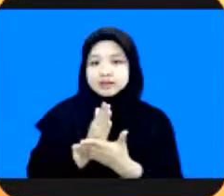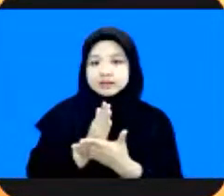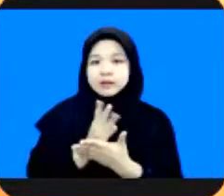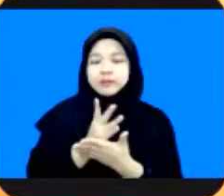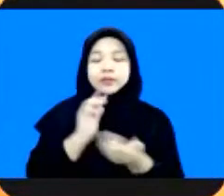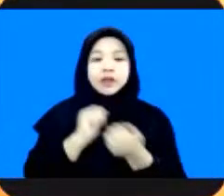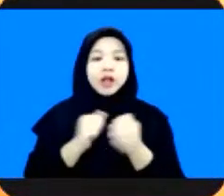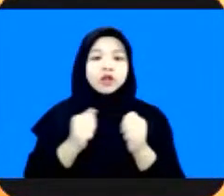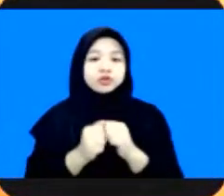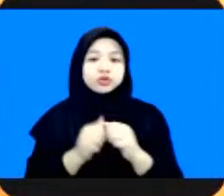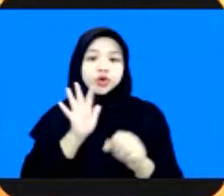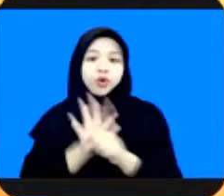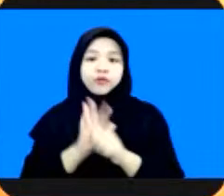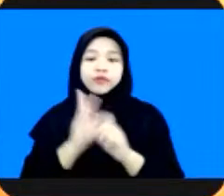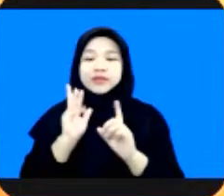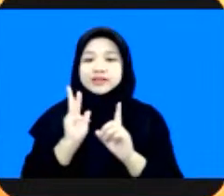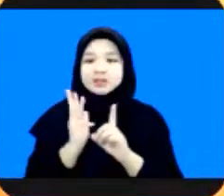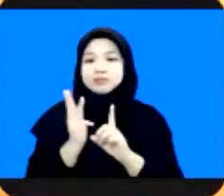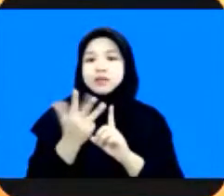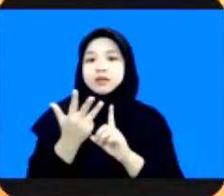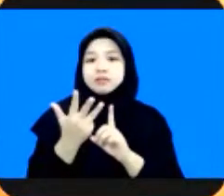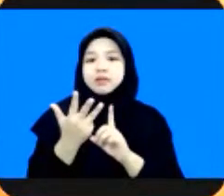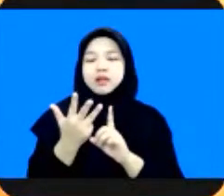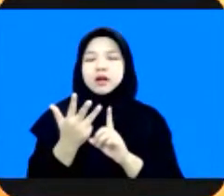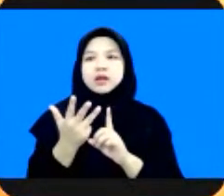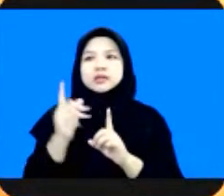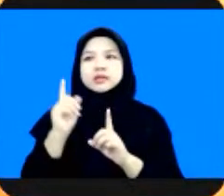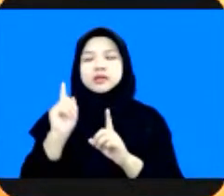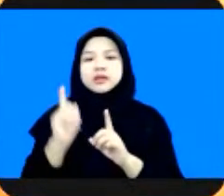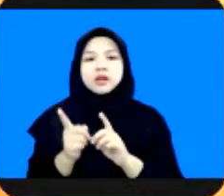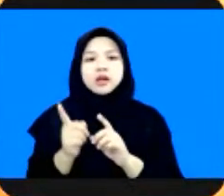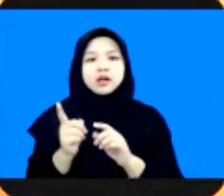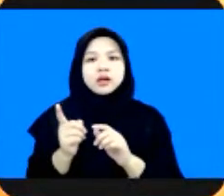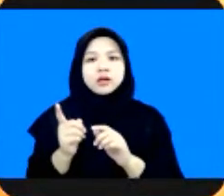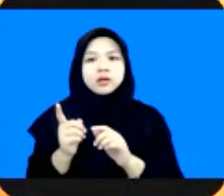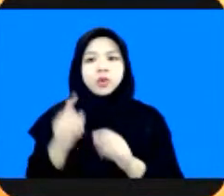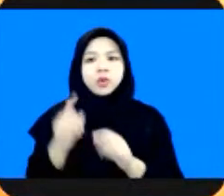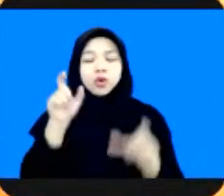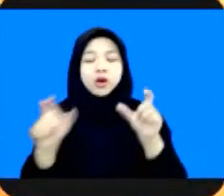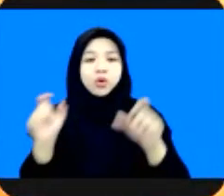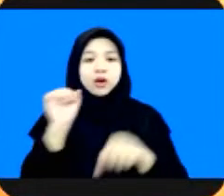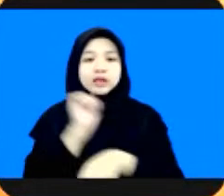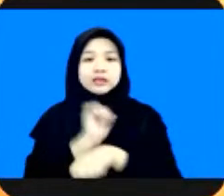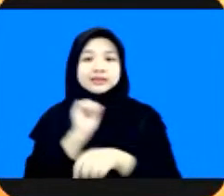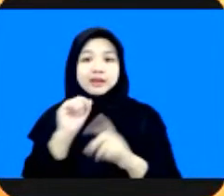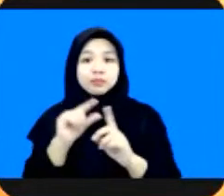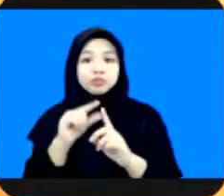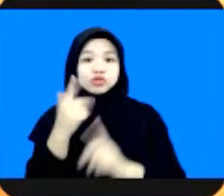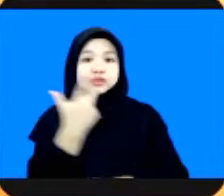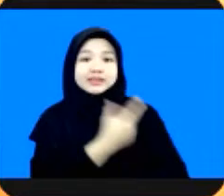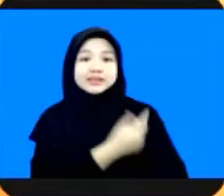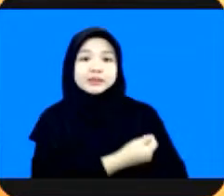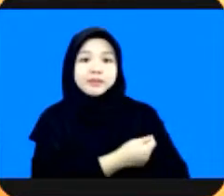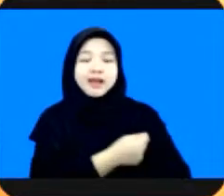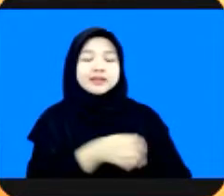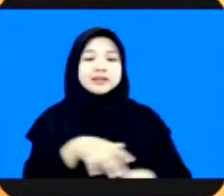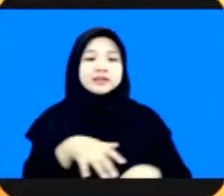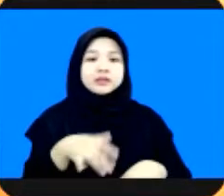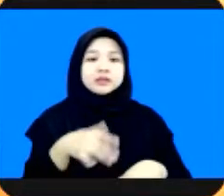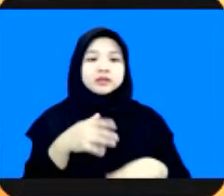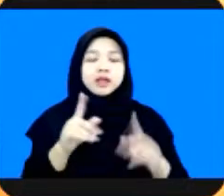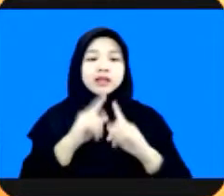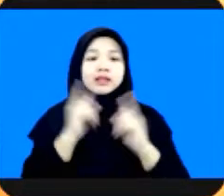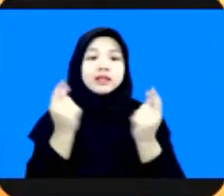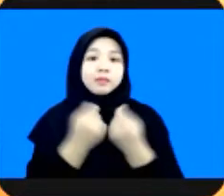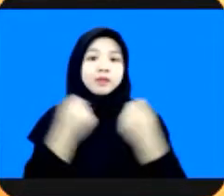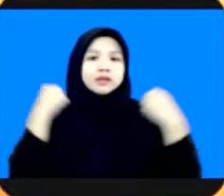among healthcare workers is also quite low. It's around 54% at that time in December 2020.